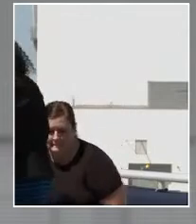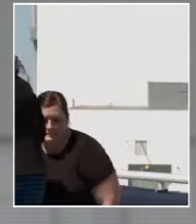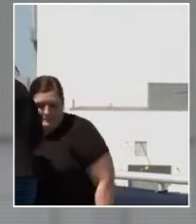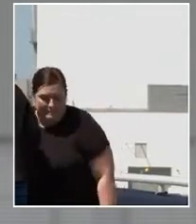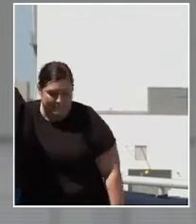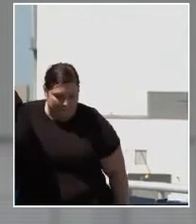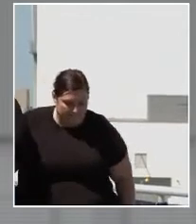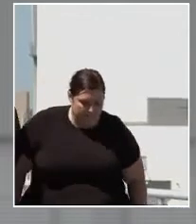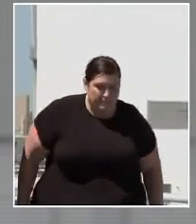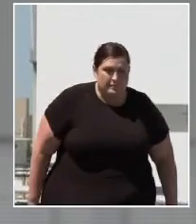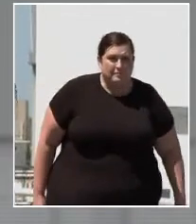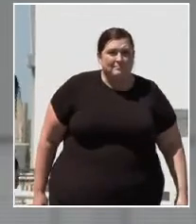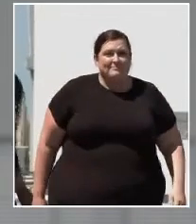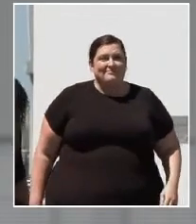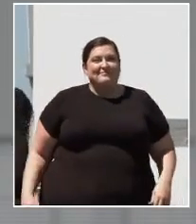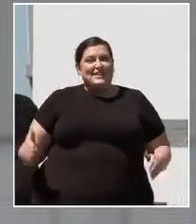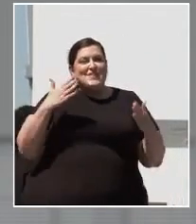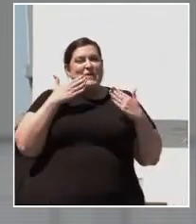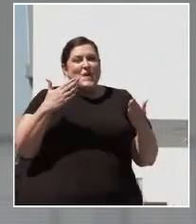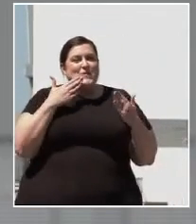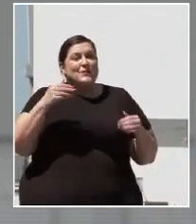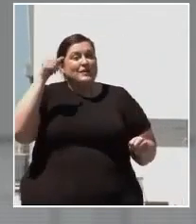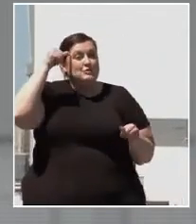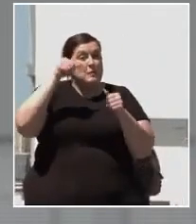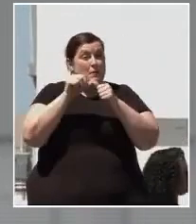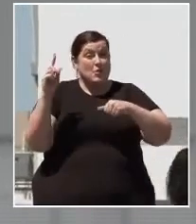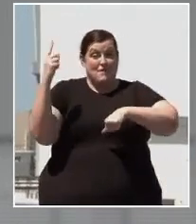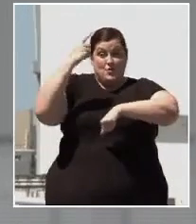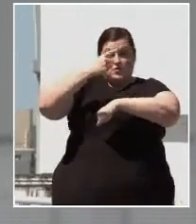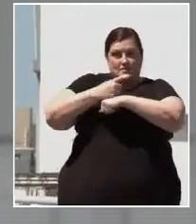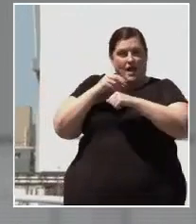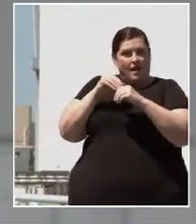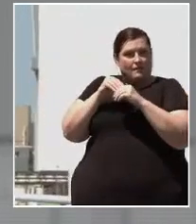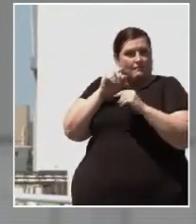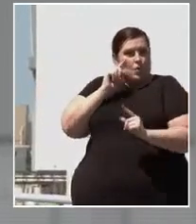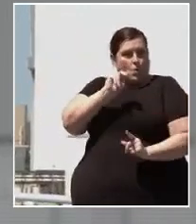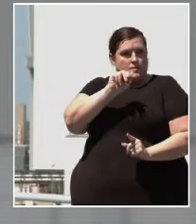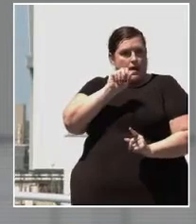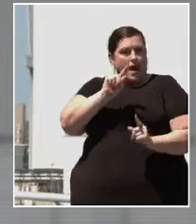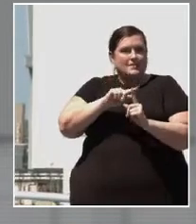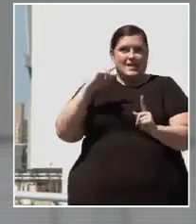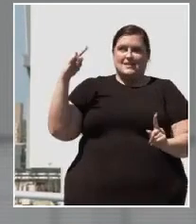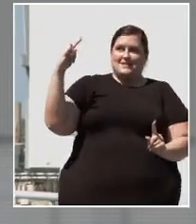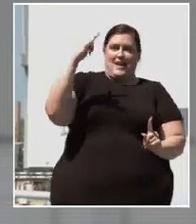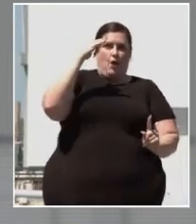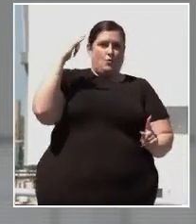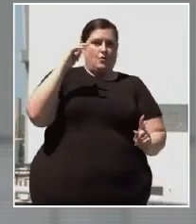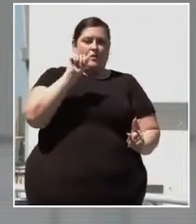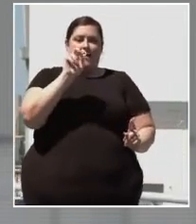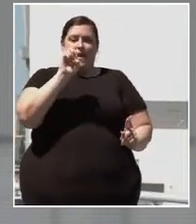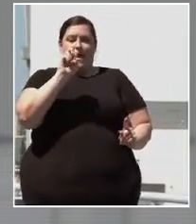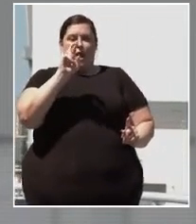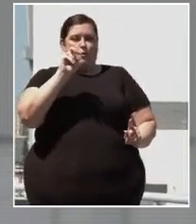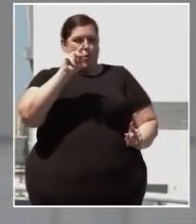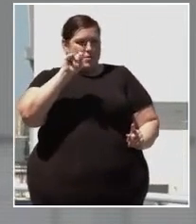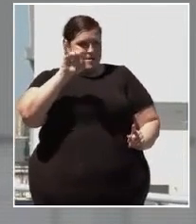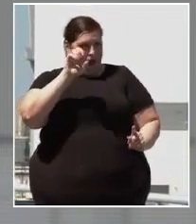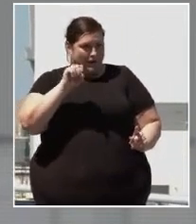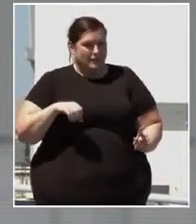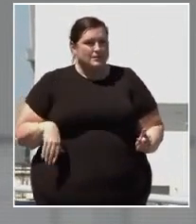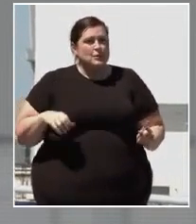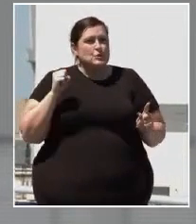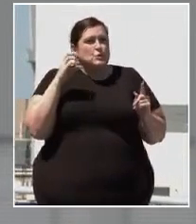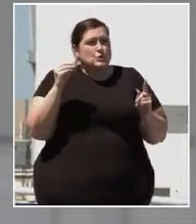a in NASA is Aeronautics so putting all of this together to